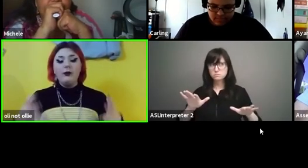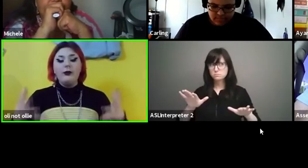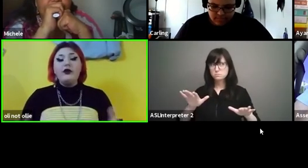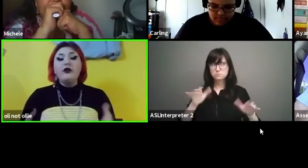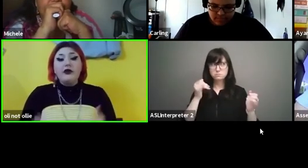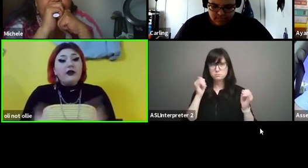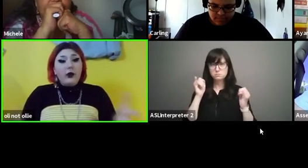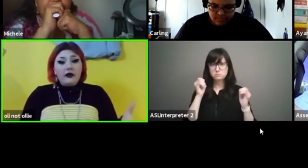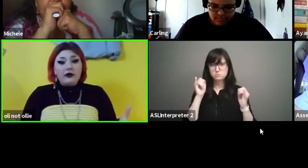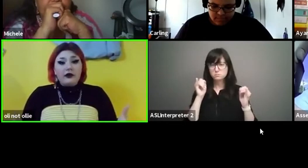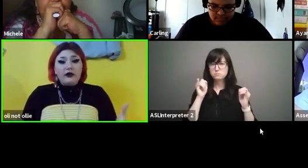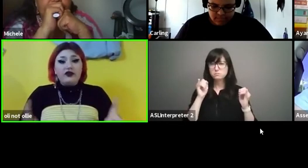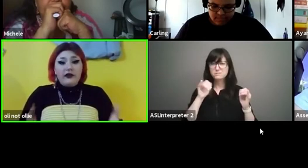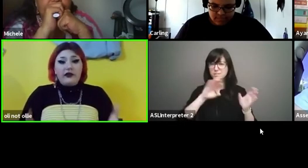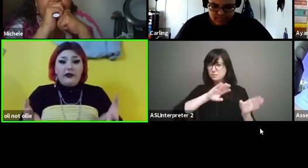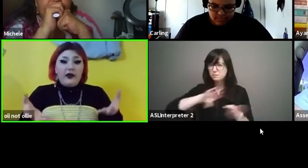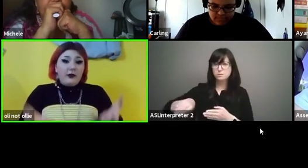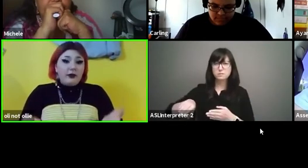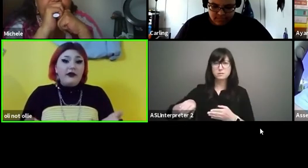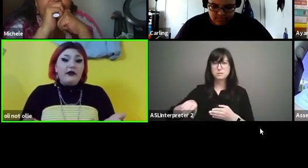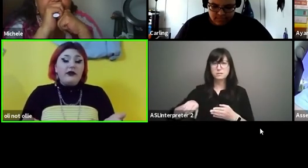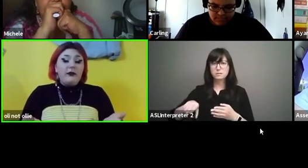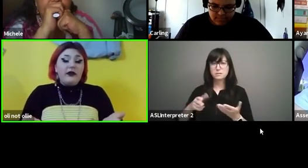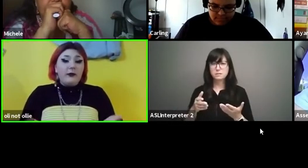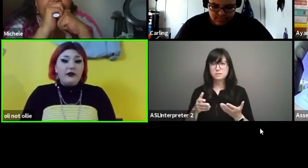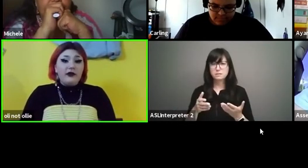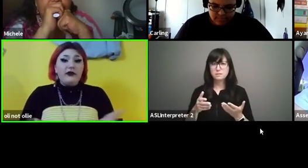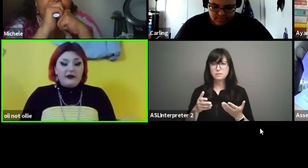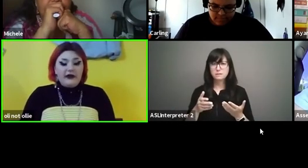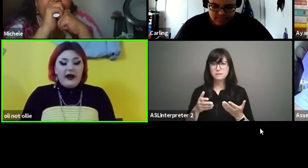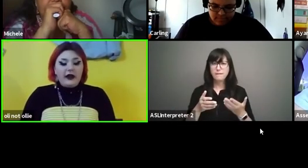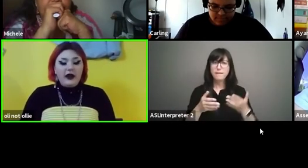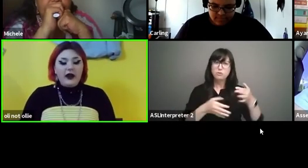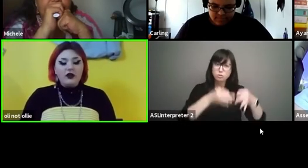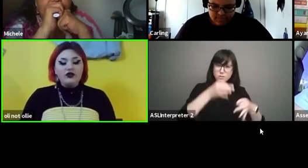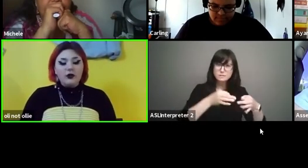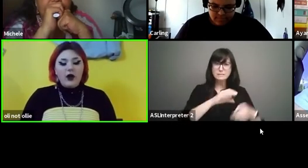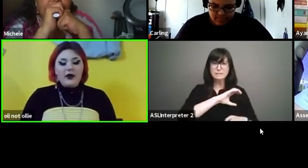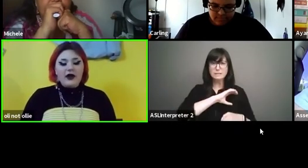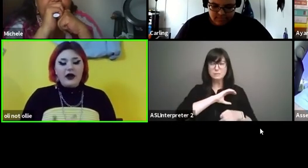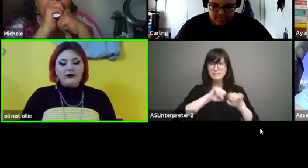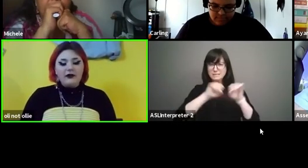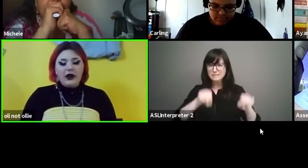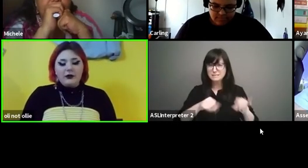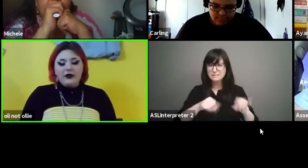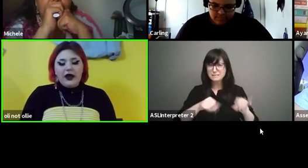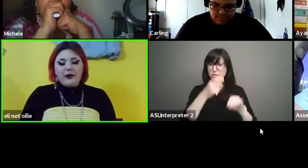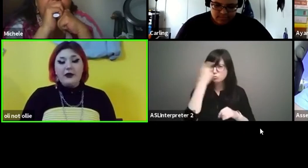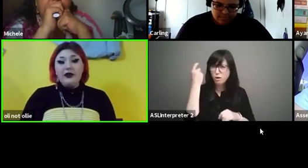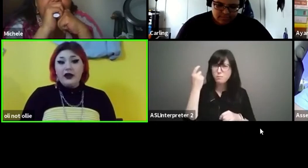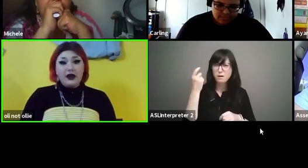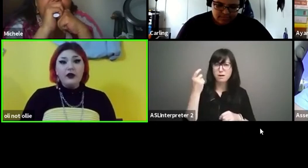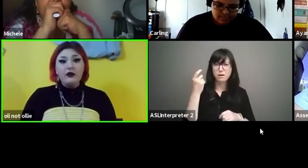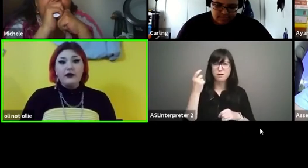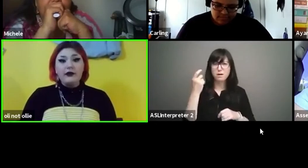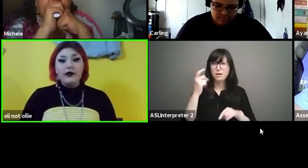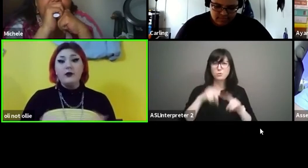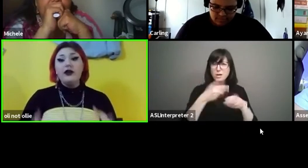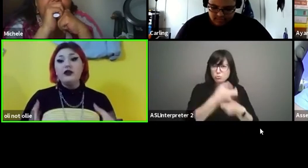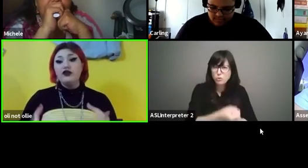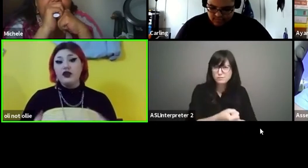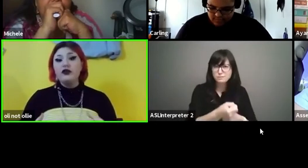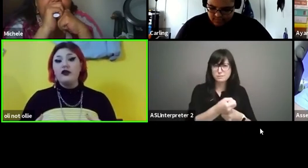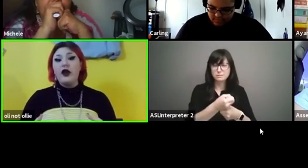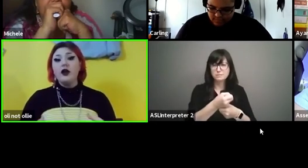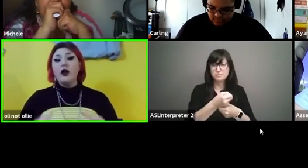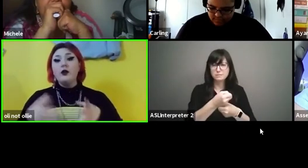all built, that's what the justice and the police system is built on today. Trauma, unreliability, and ignorance. And we